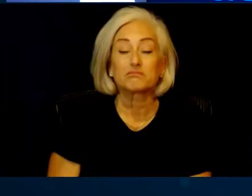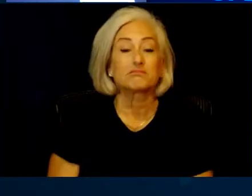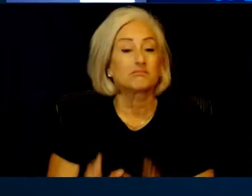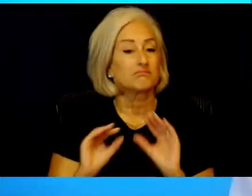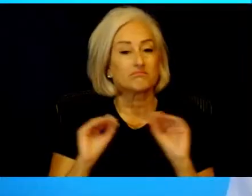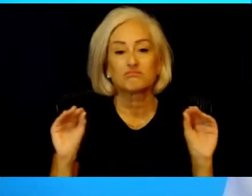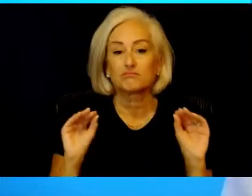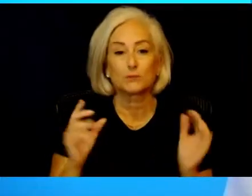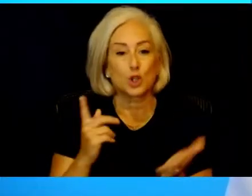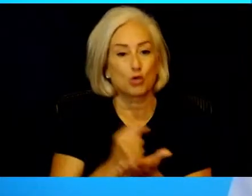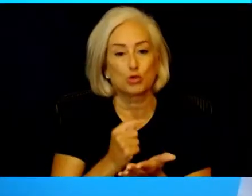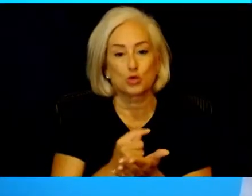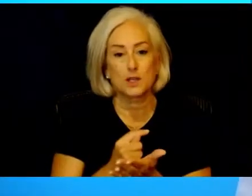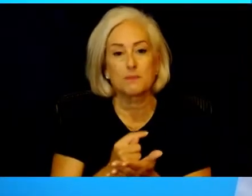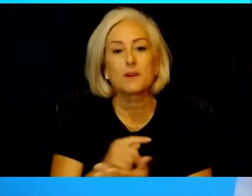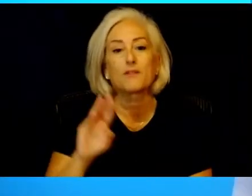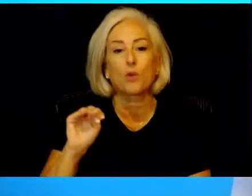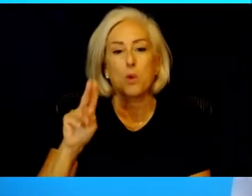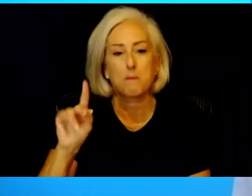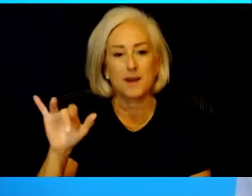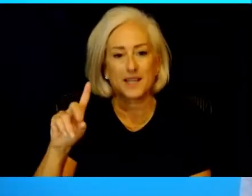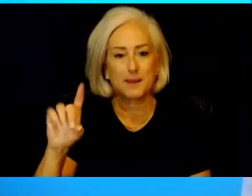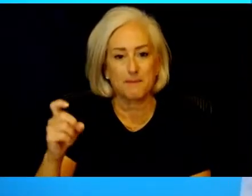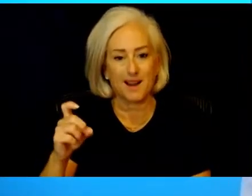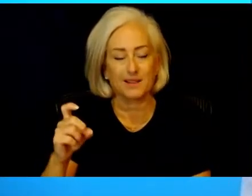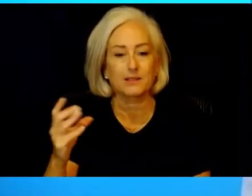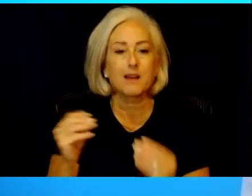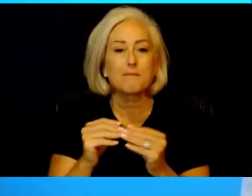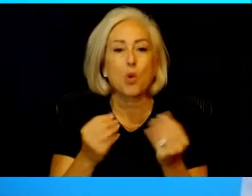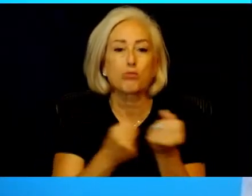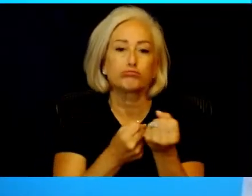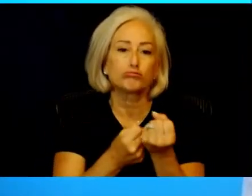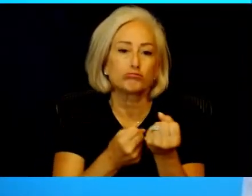for monkeypox. It is supportive care. We do have two